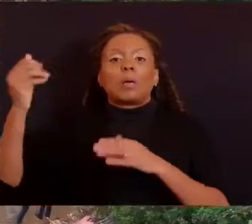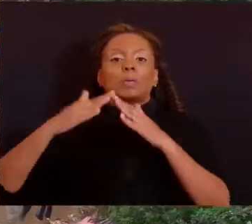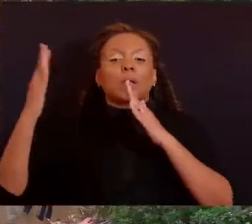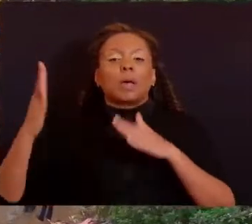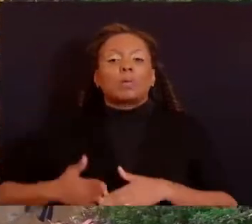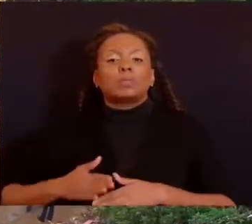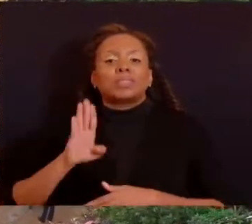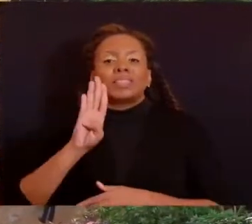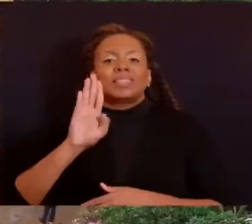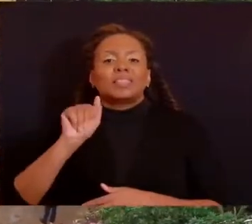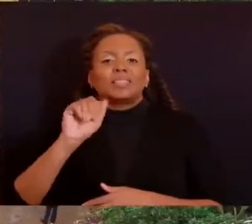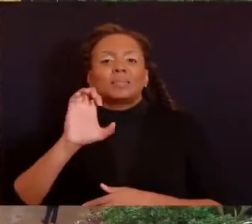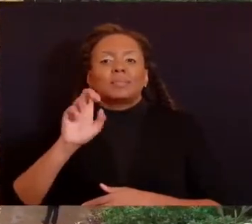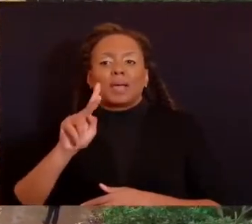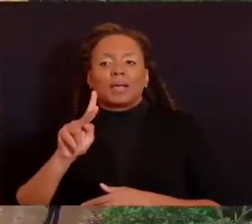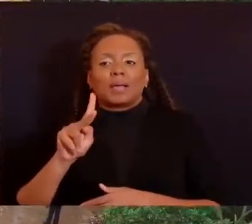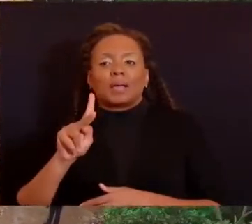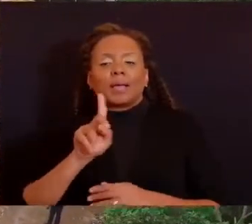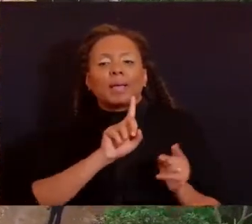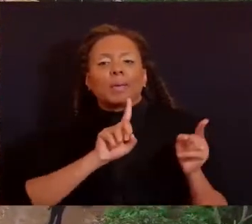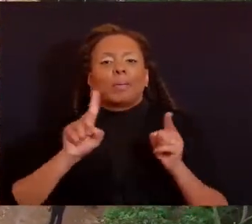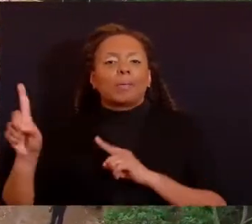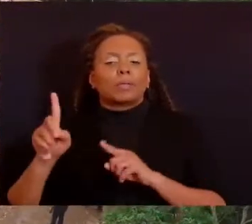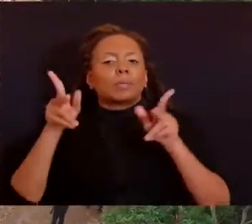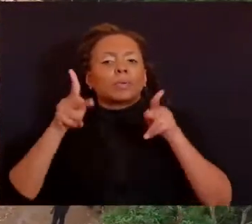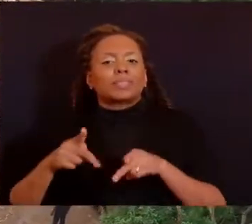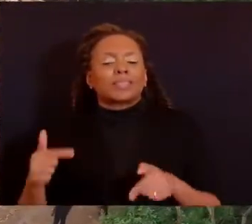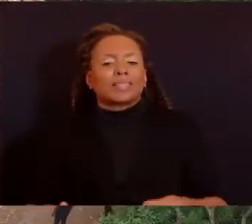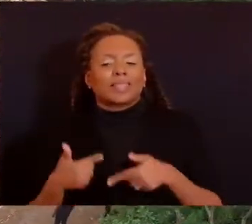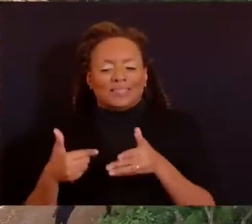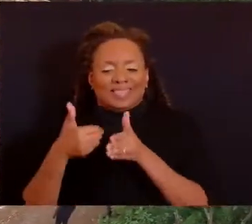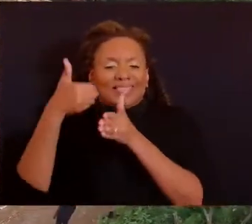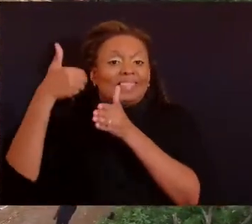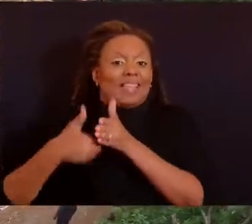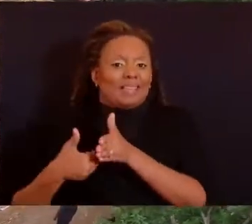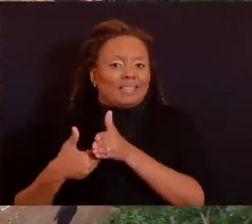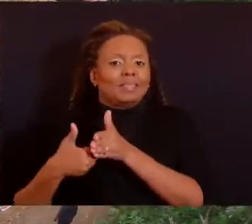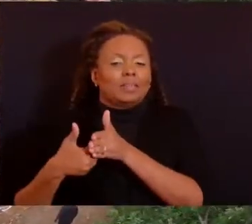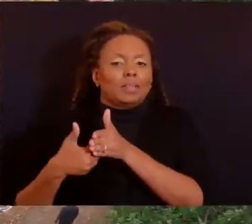his neighbor opposite, with whom he was able to spend the rest of the